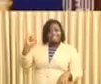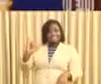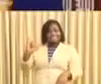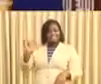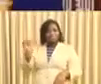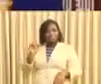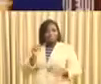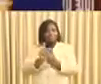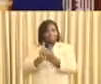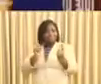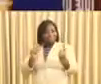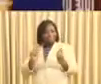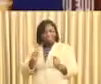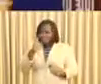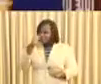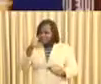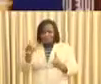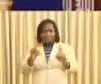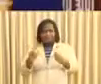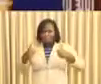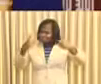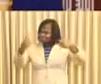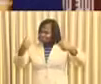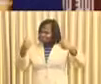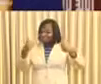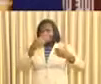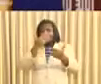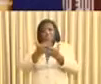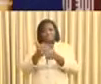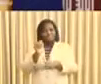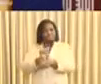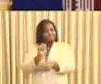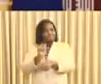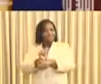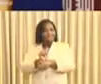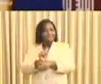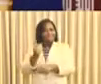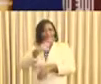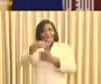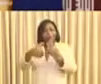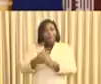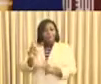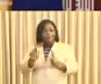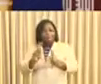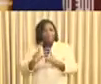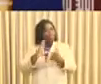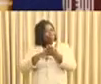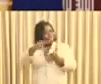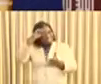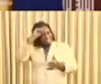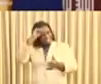is an excellent one for market women all over the country. I am fully aware of